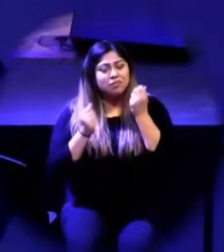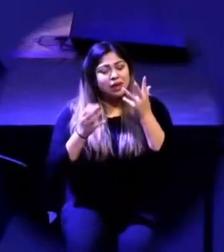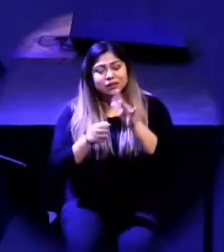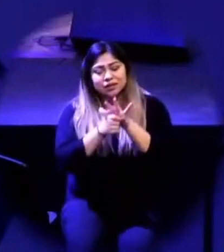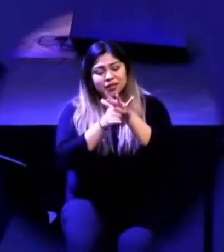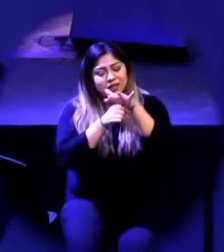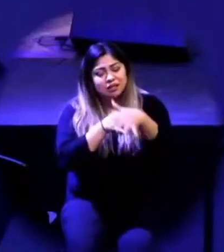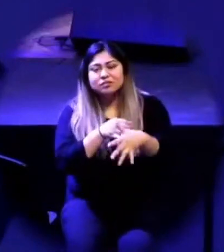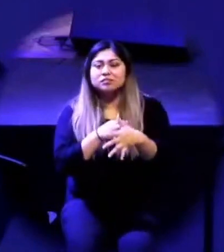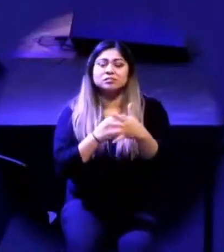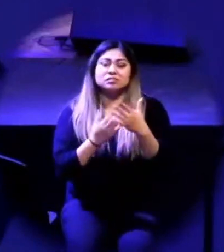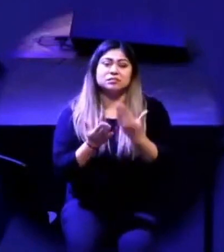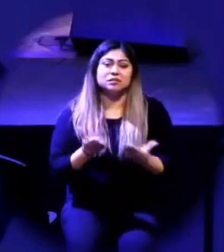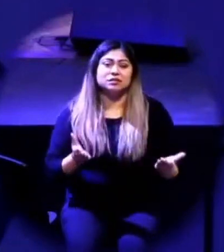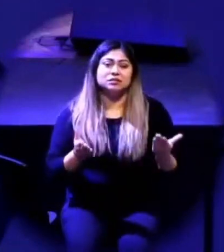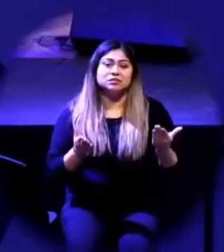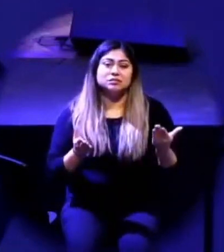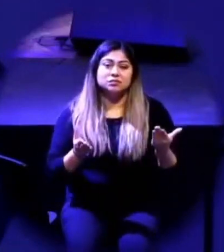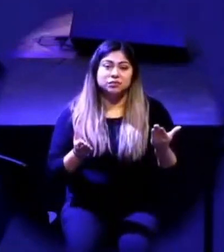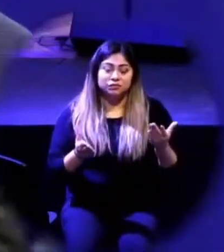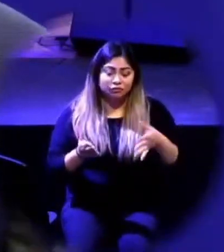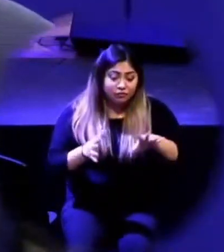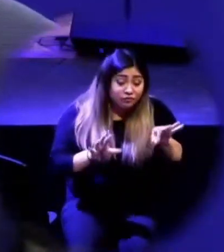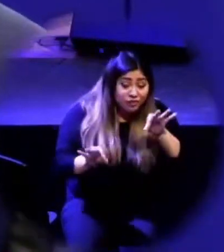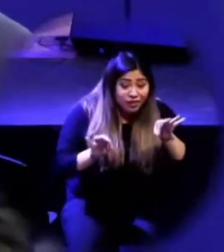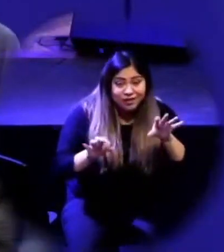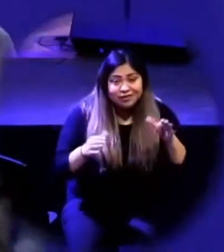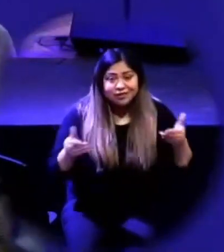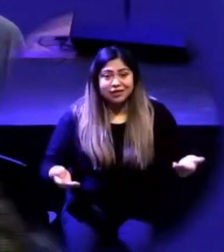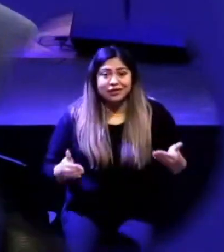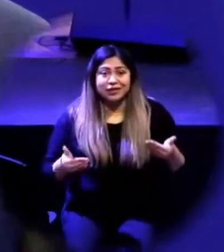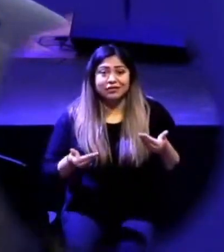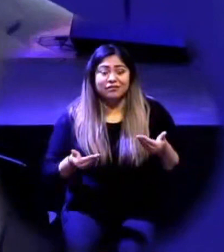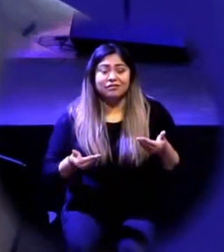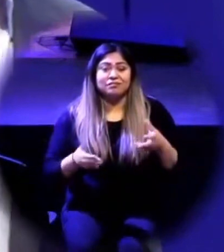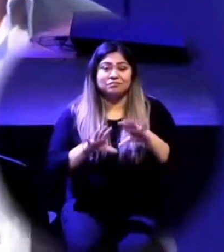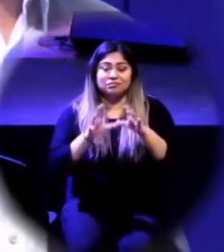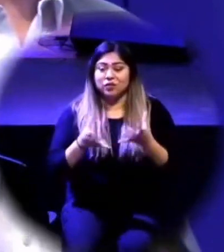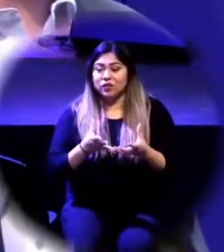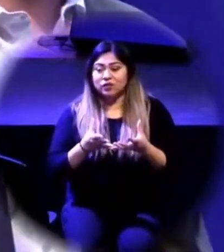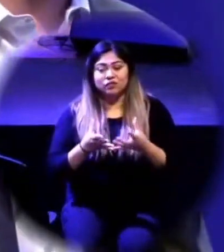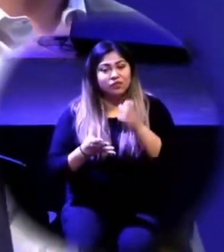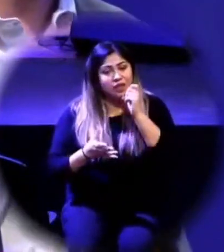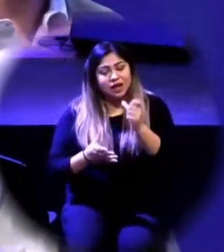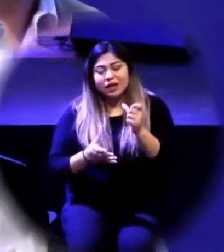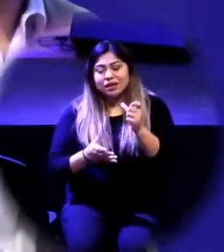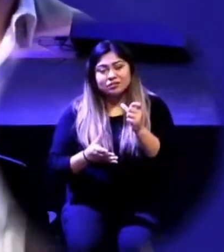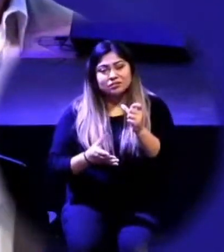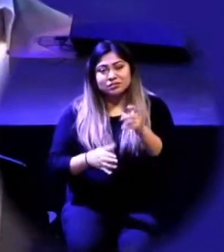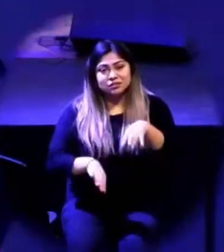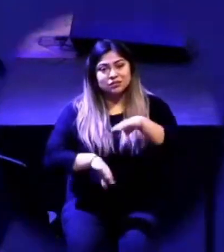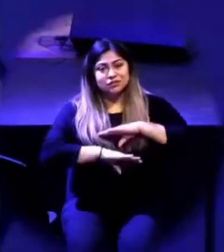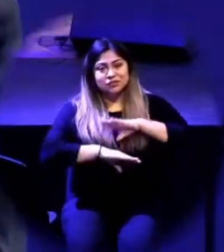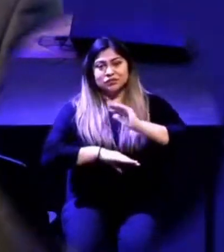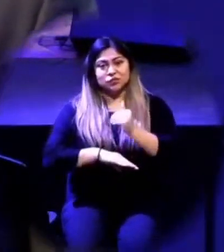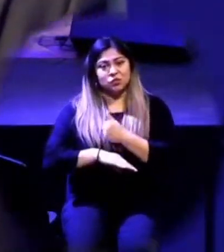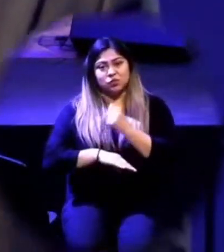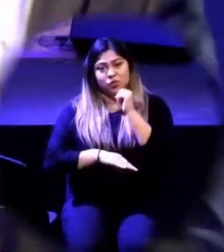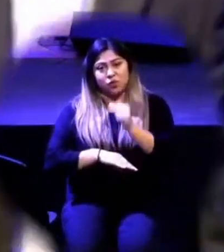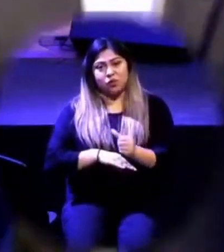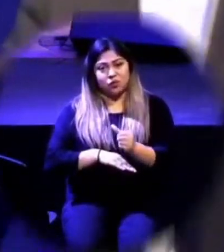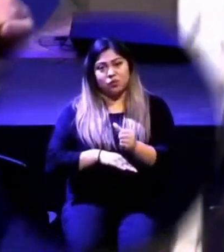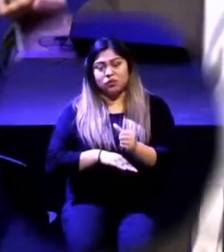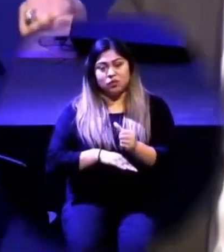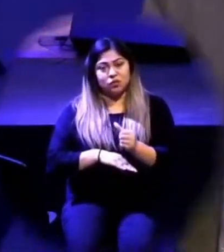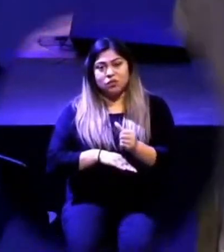can satisfy our soul, that that is a sign of God's grace, because it is God reminding us we